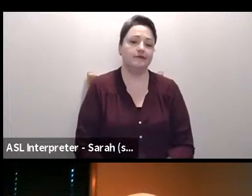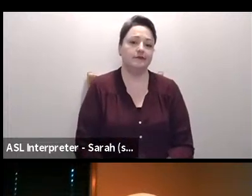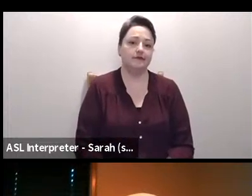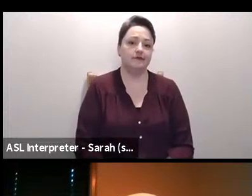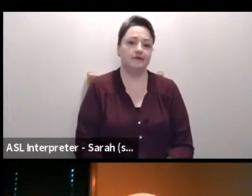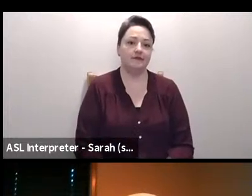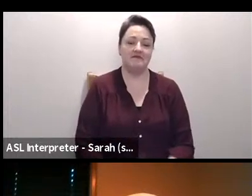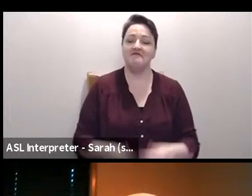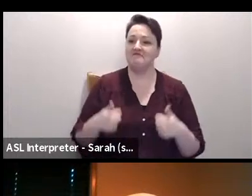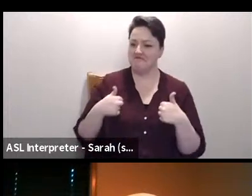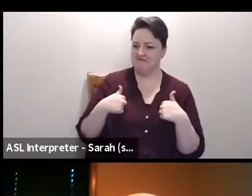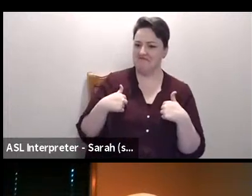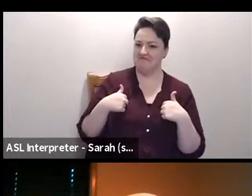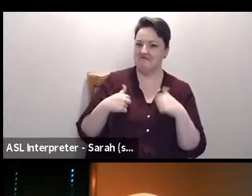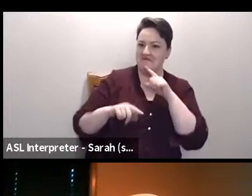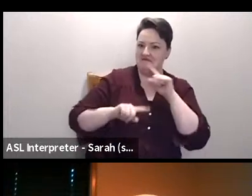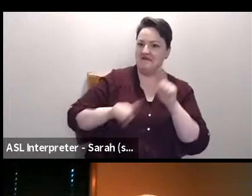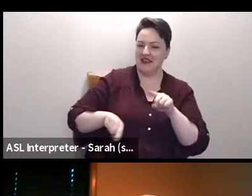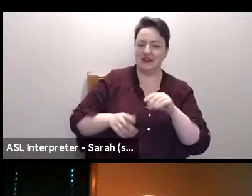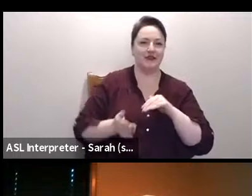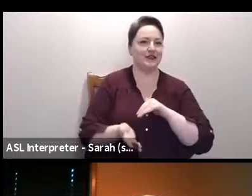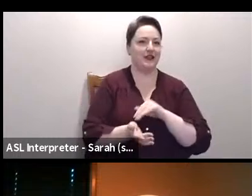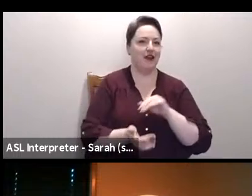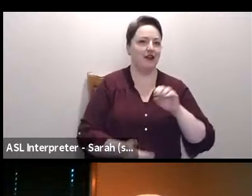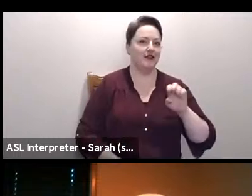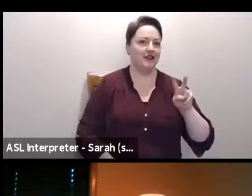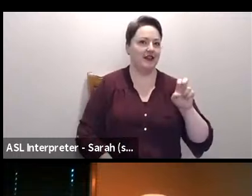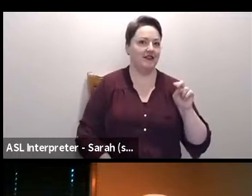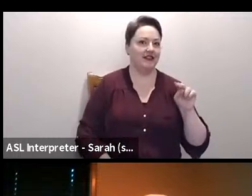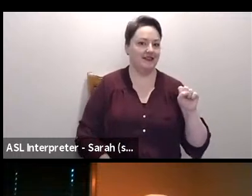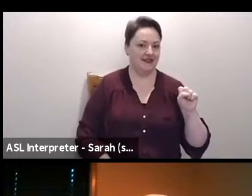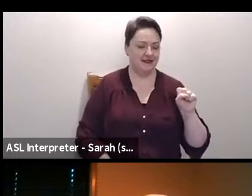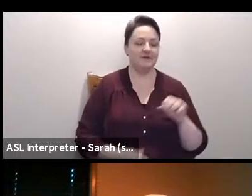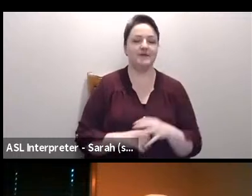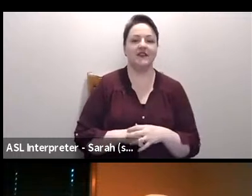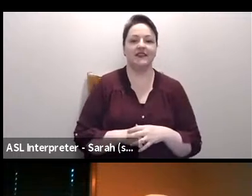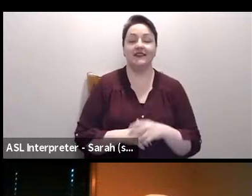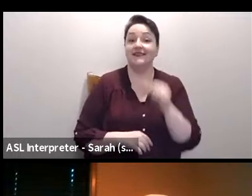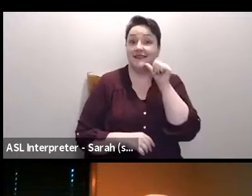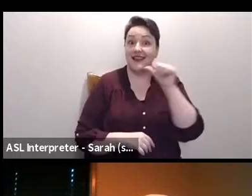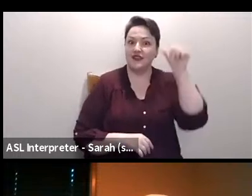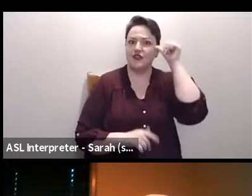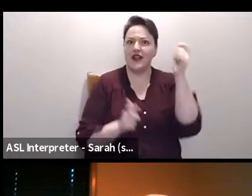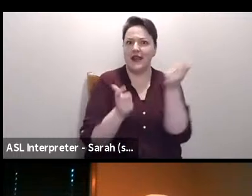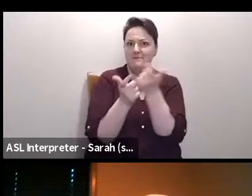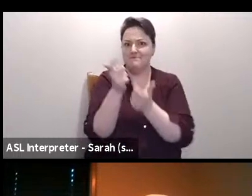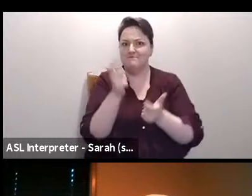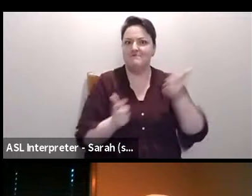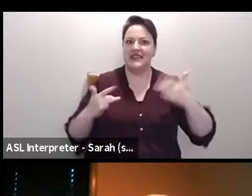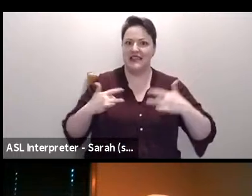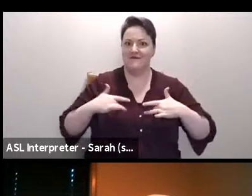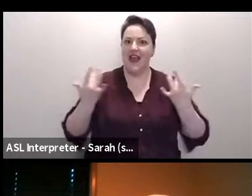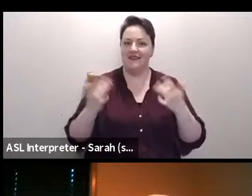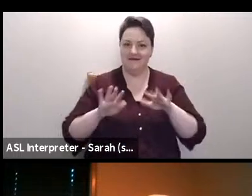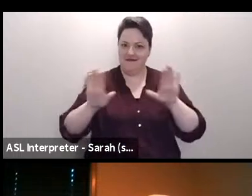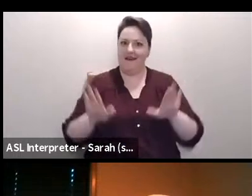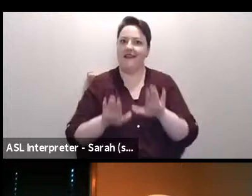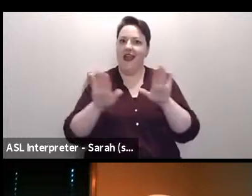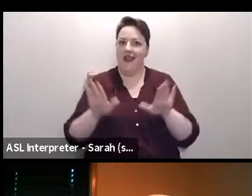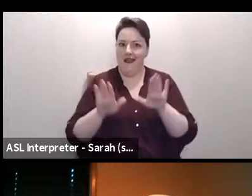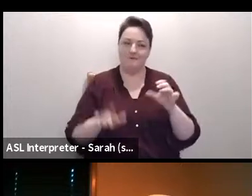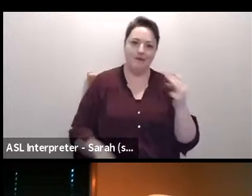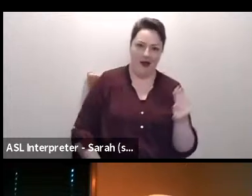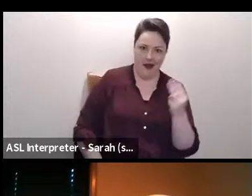I can answer just from yesterday. So we had again big vaccine event on Sunday and